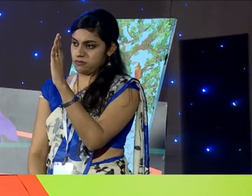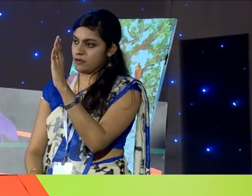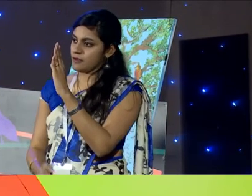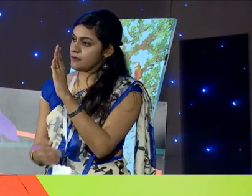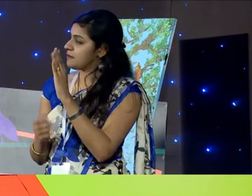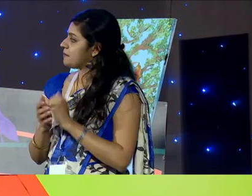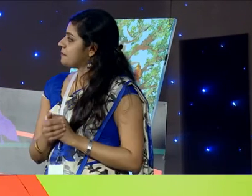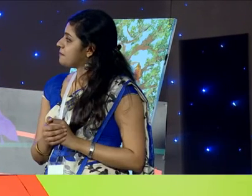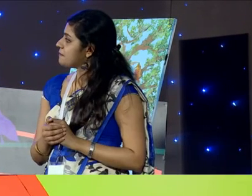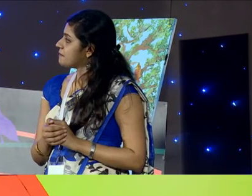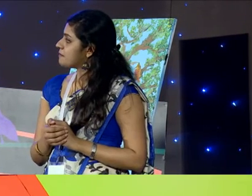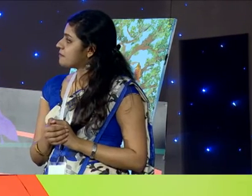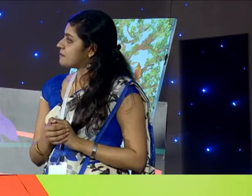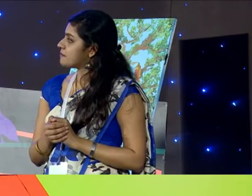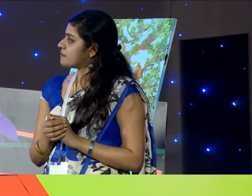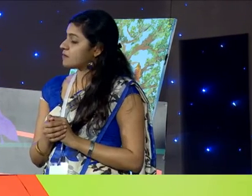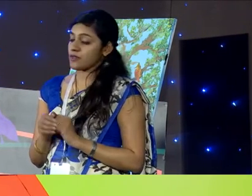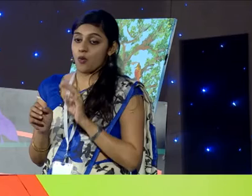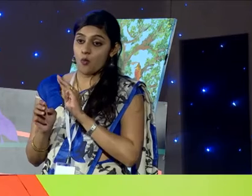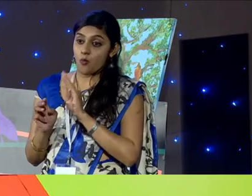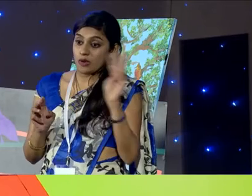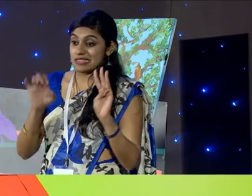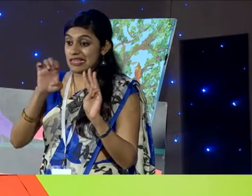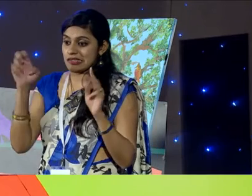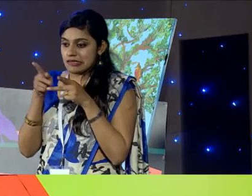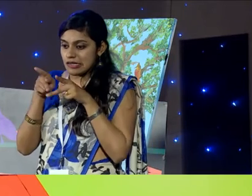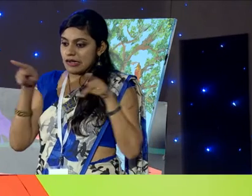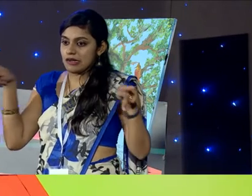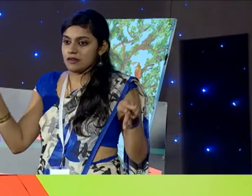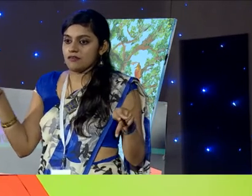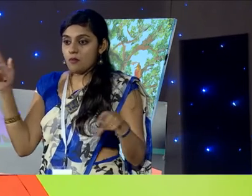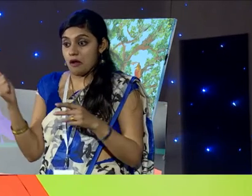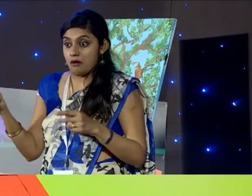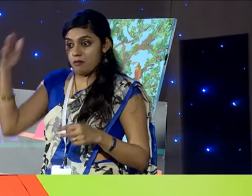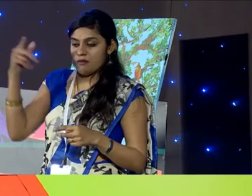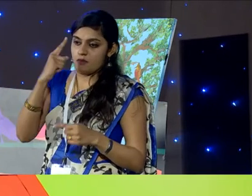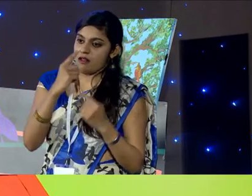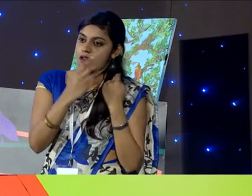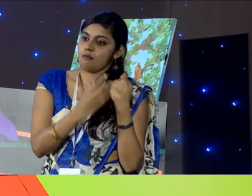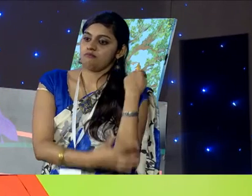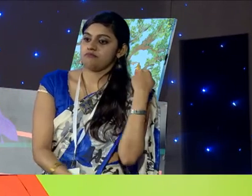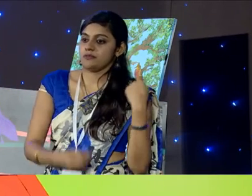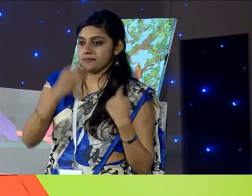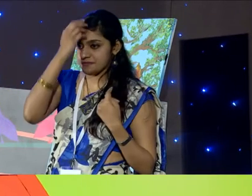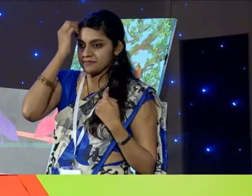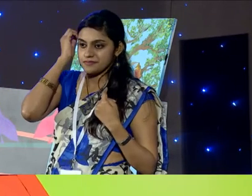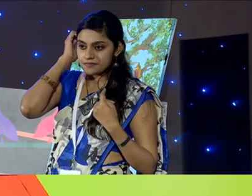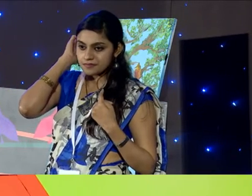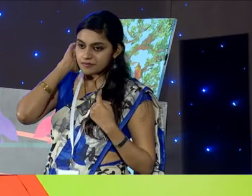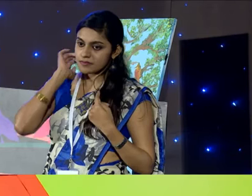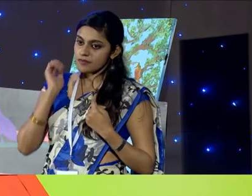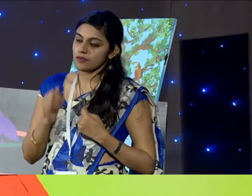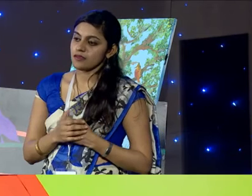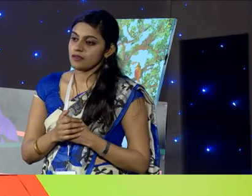than the eastern part, again leading to a lot of disparity. If you look at India demographically, half of India's population is